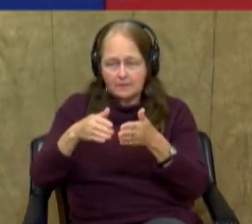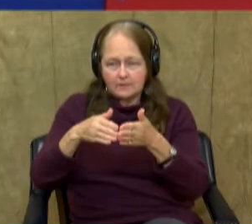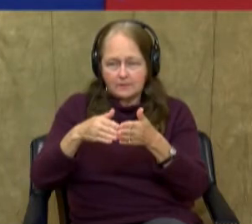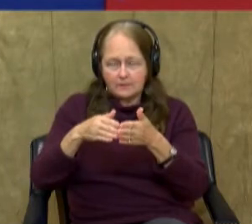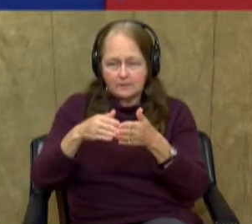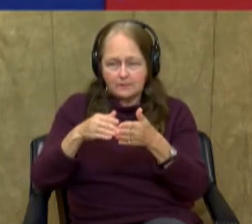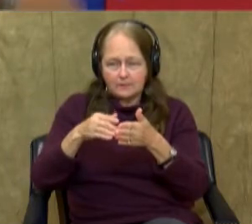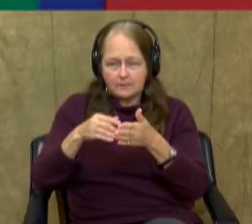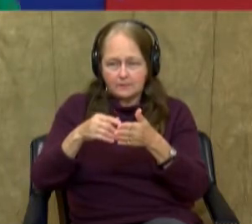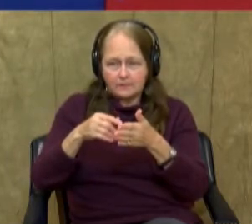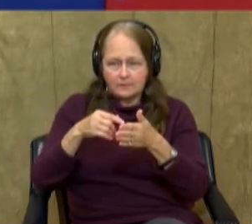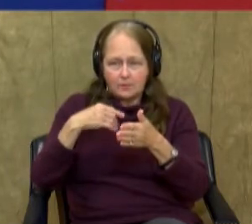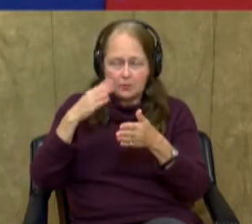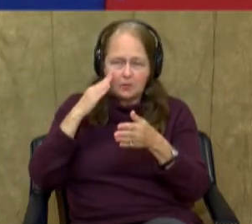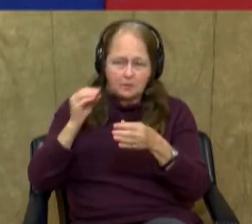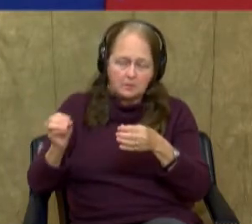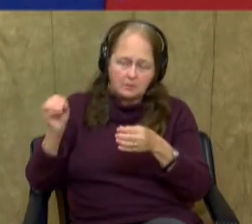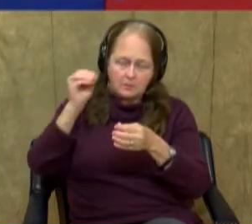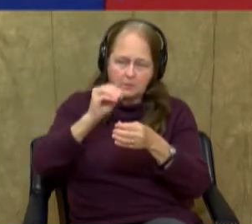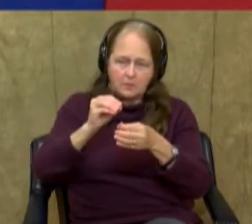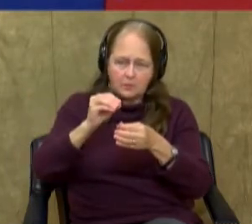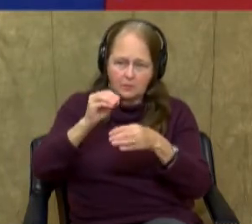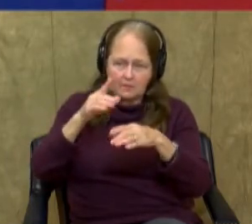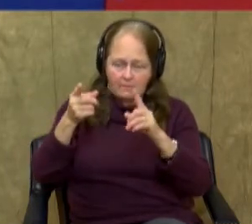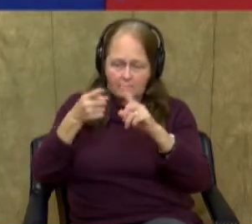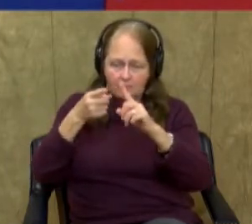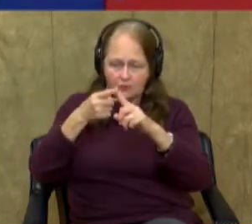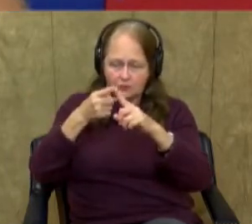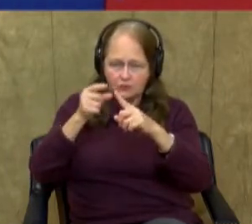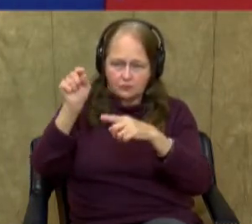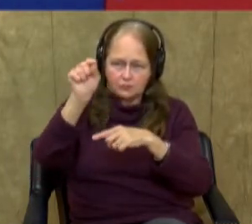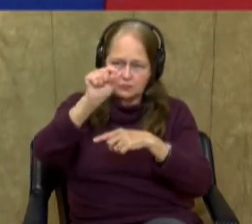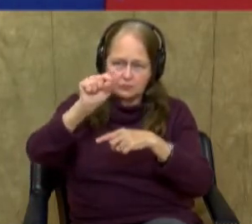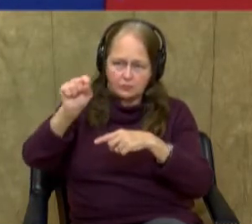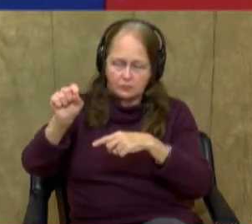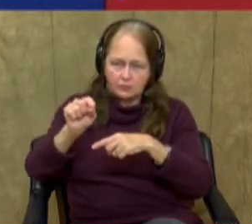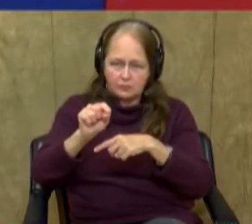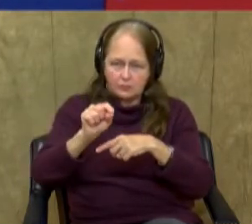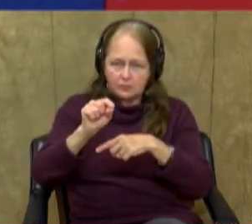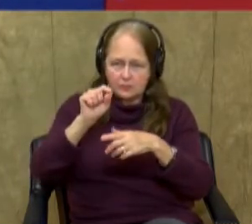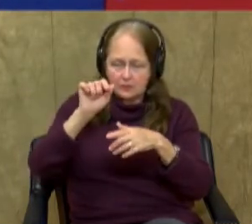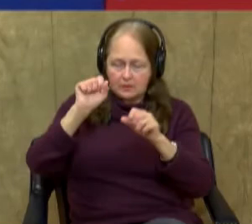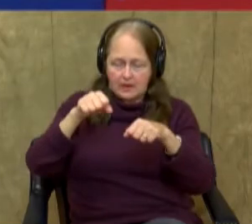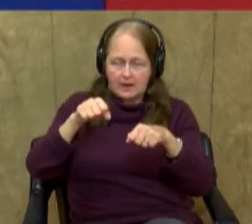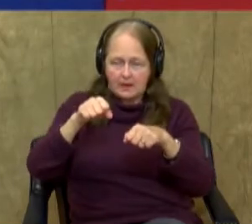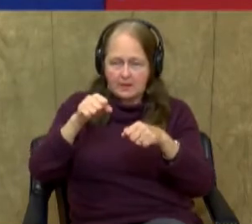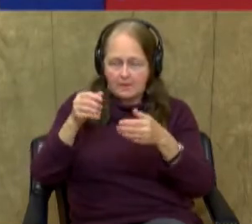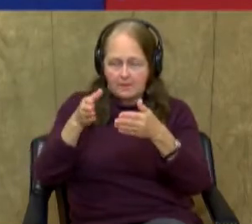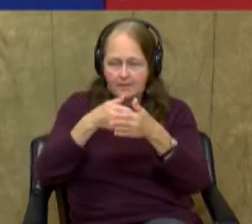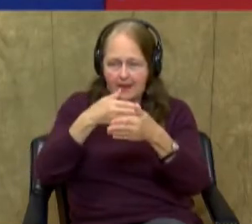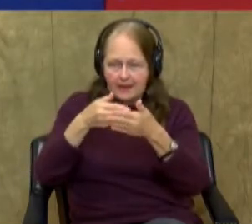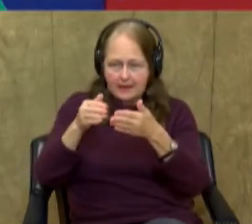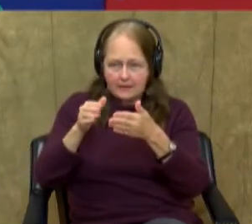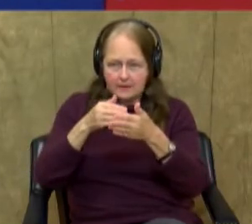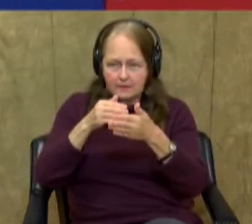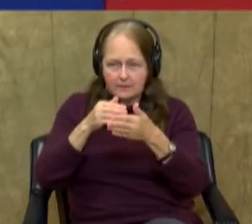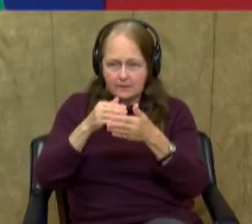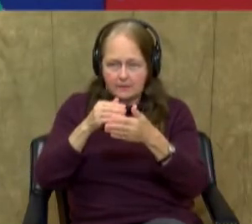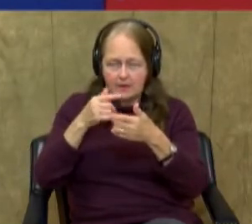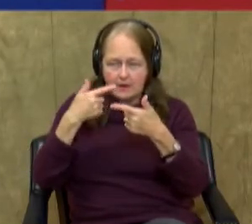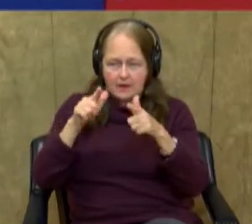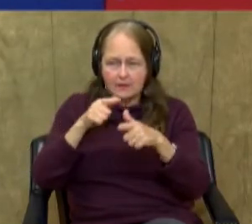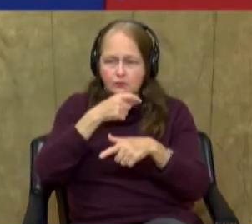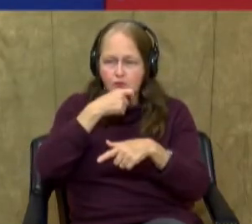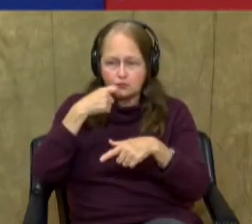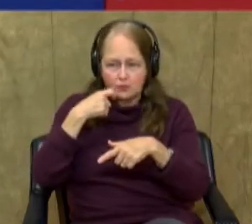take a pattern. I would probably put this on the plate first and trace it. You can take it, paint it, let it